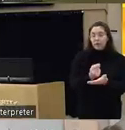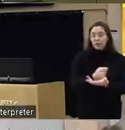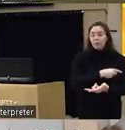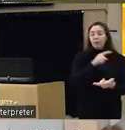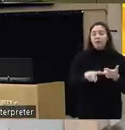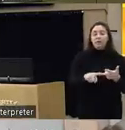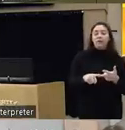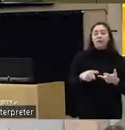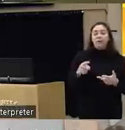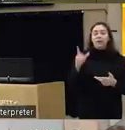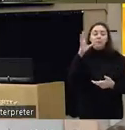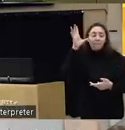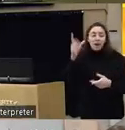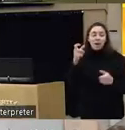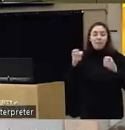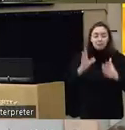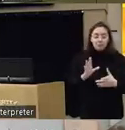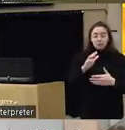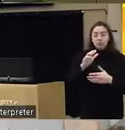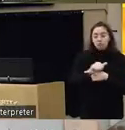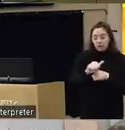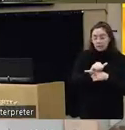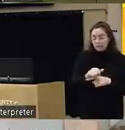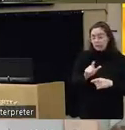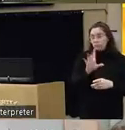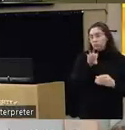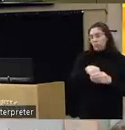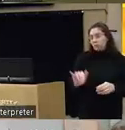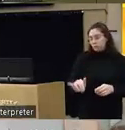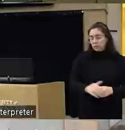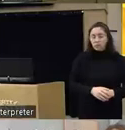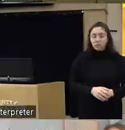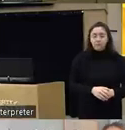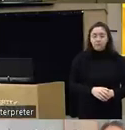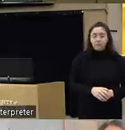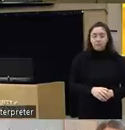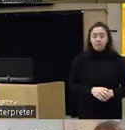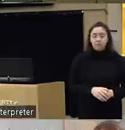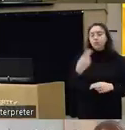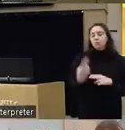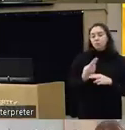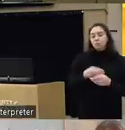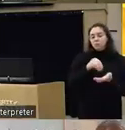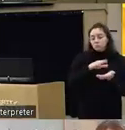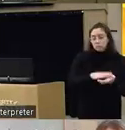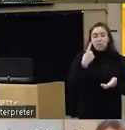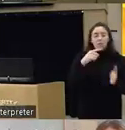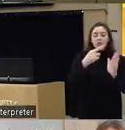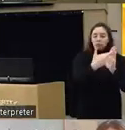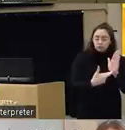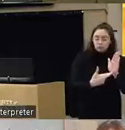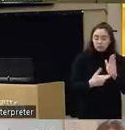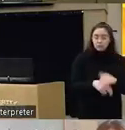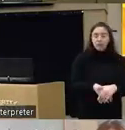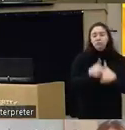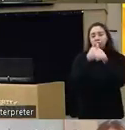main intervention that we use in pediatrics. And then they use and document, they are responsible for the registry,